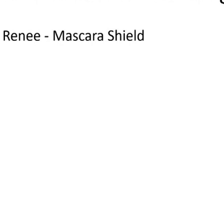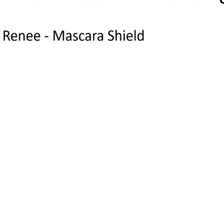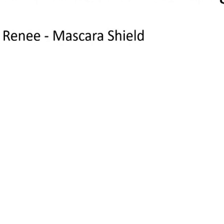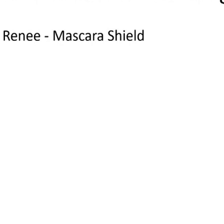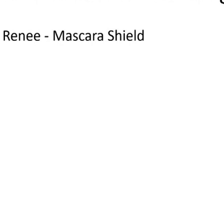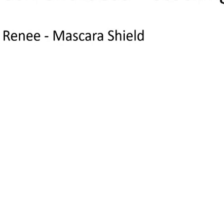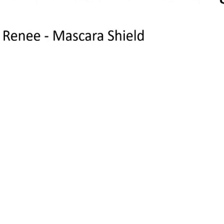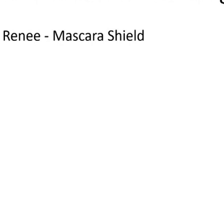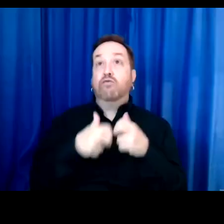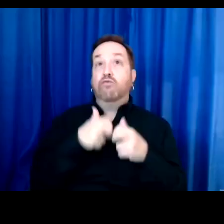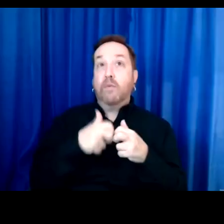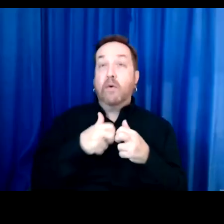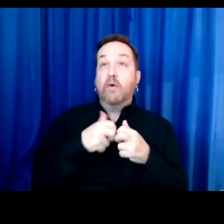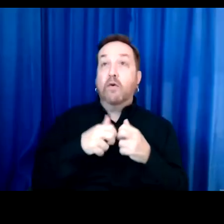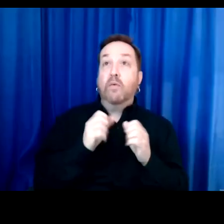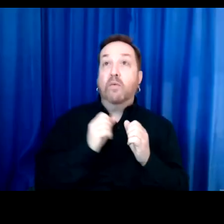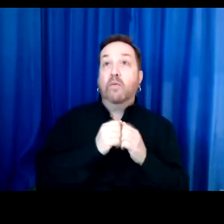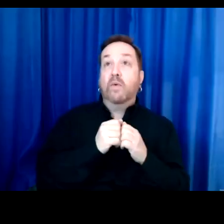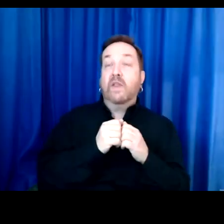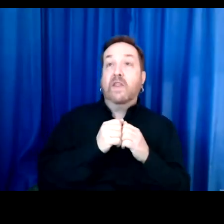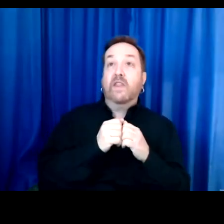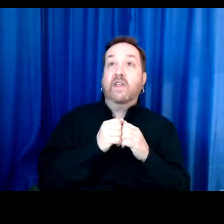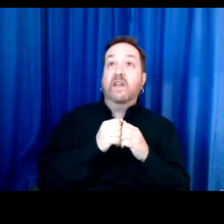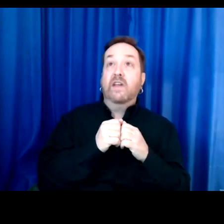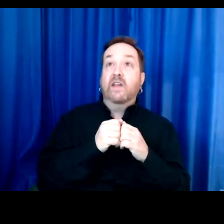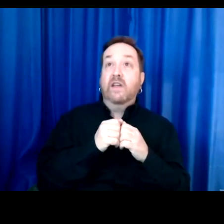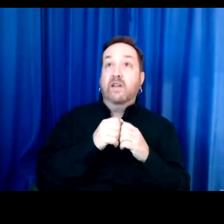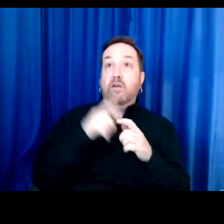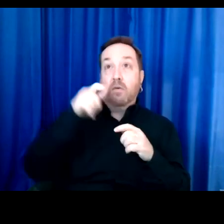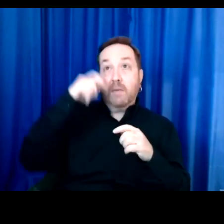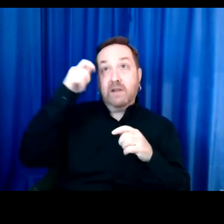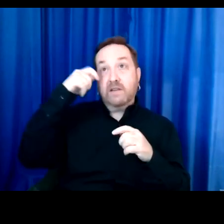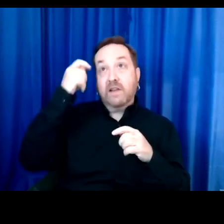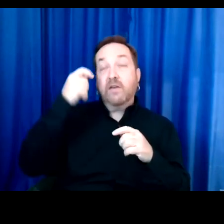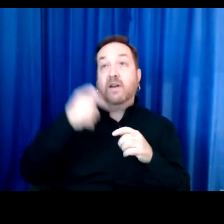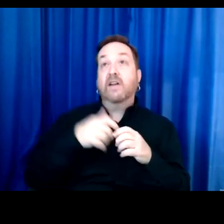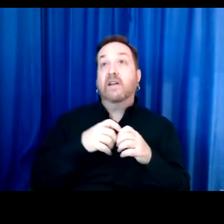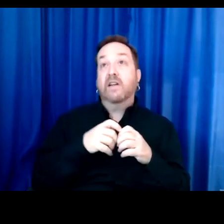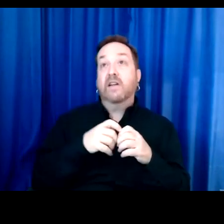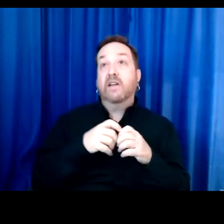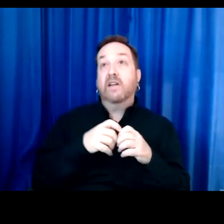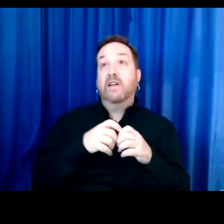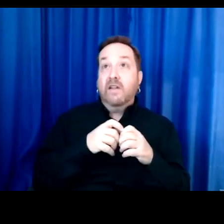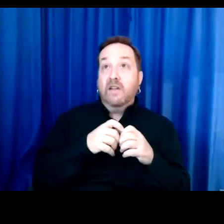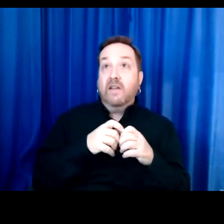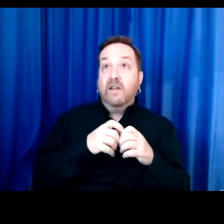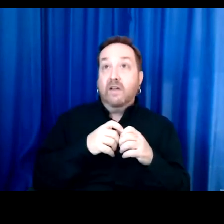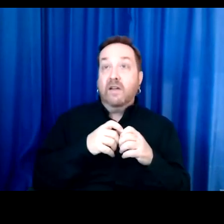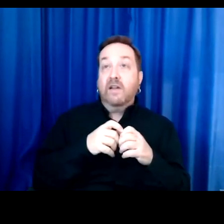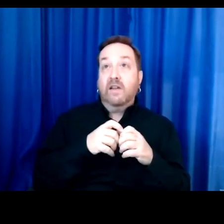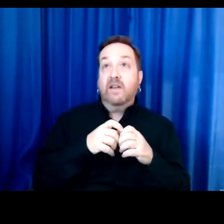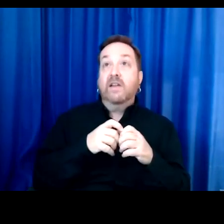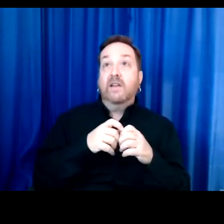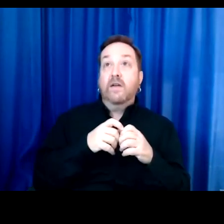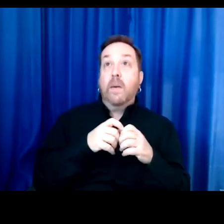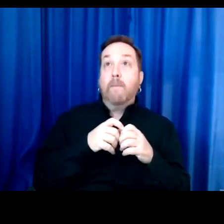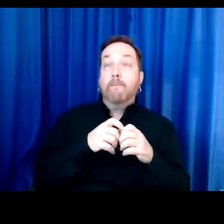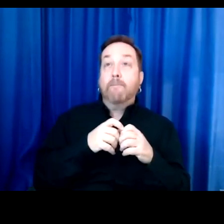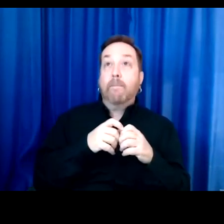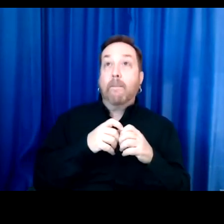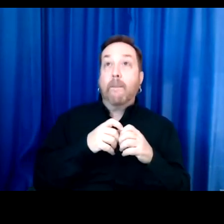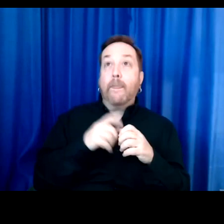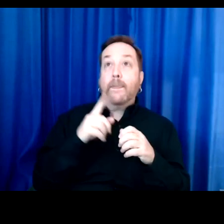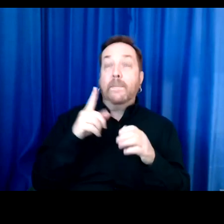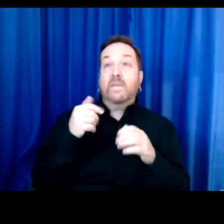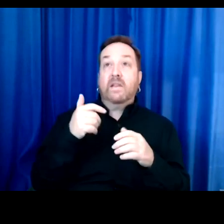her head, and she wants to put on a mascara.